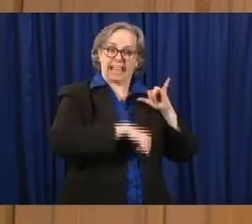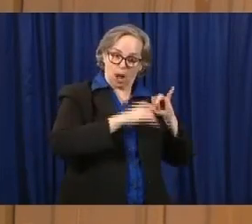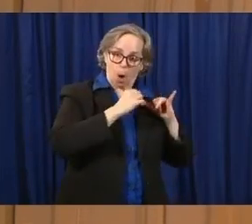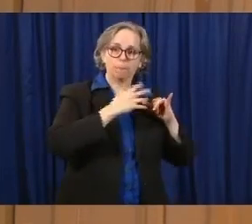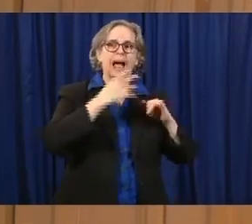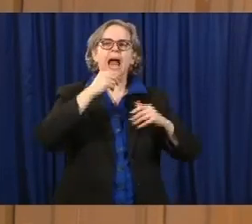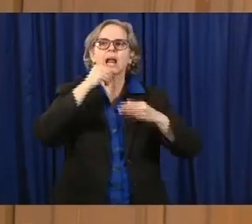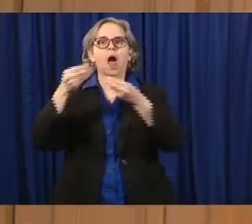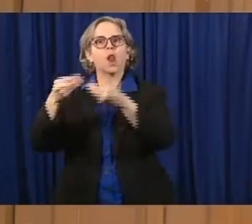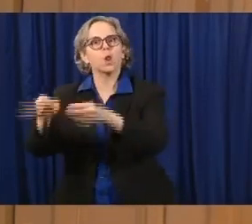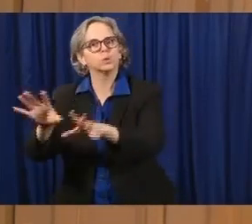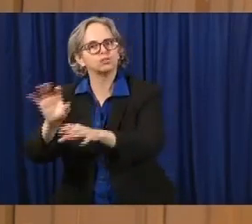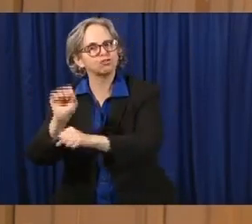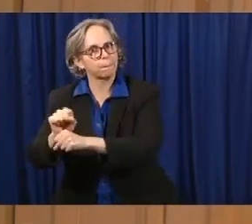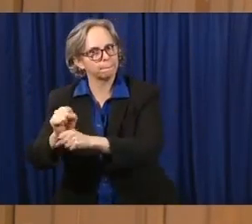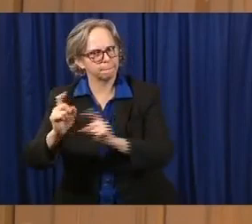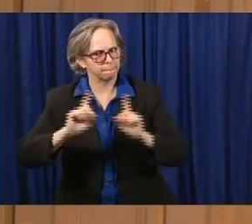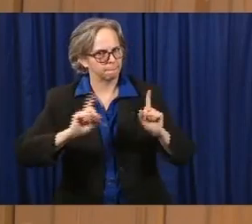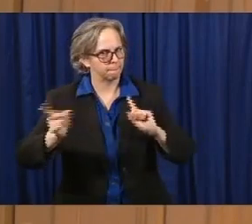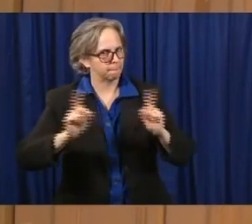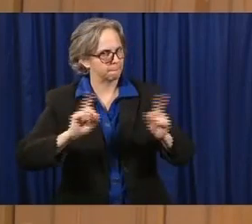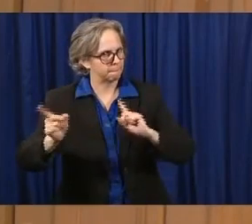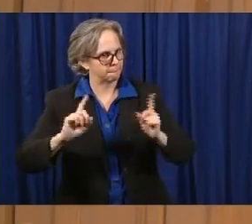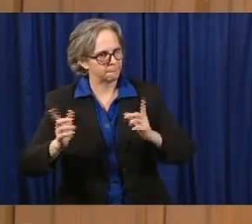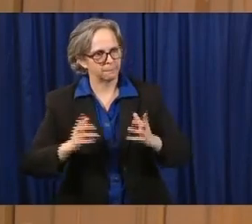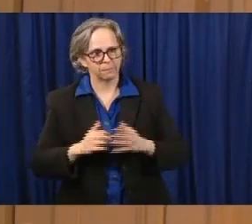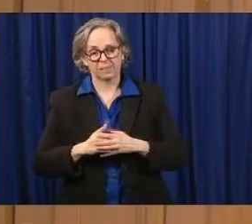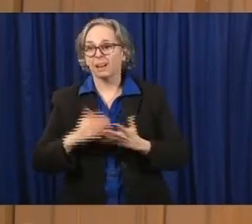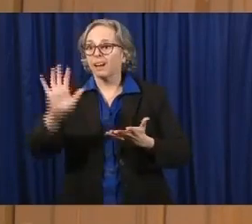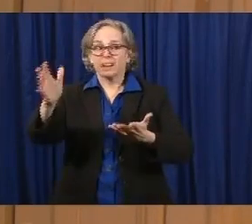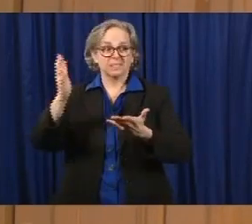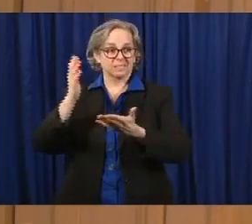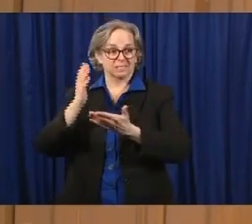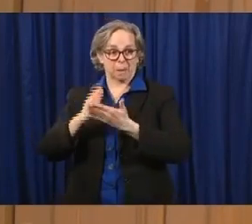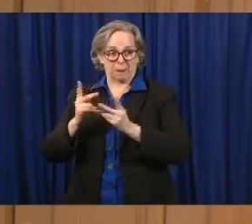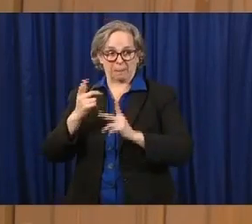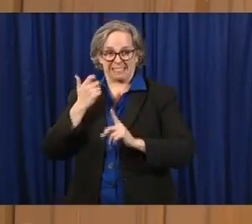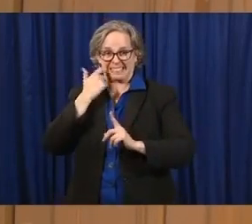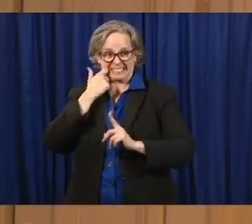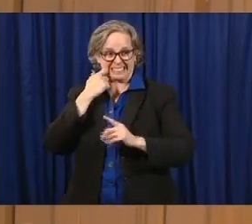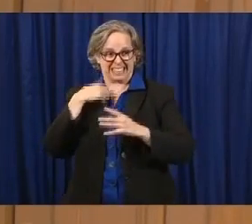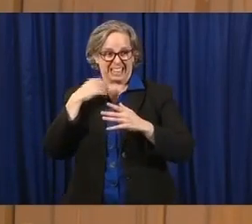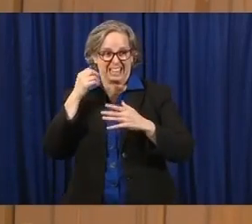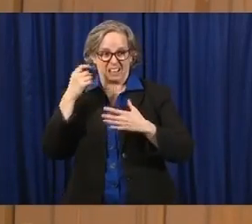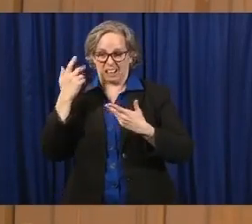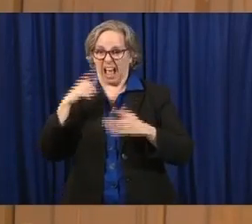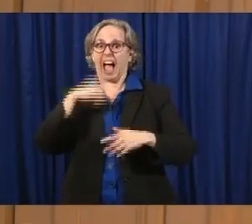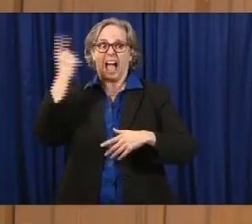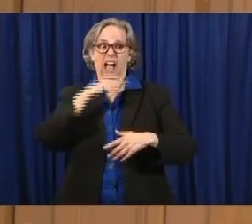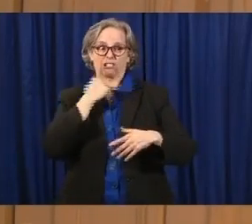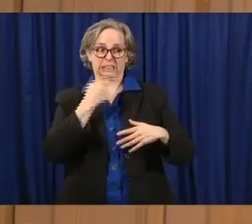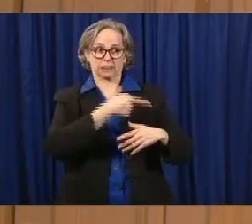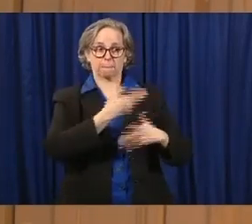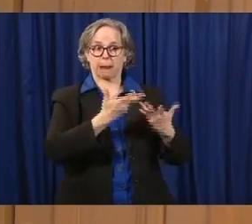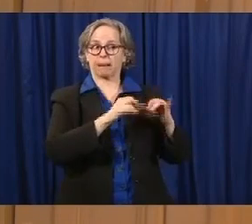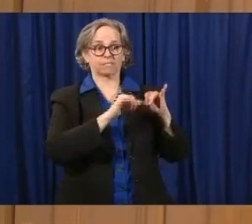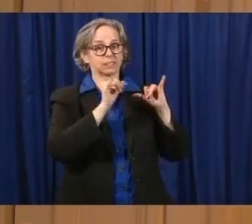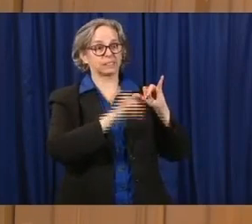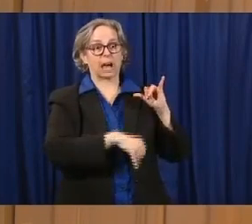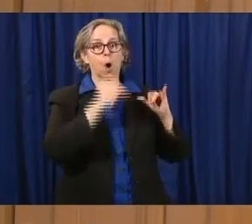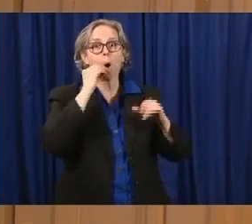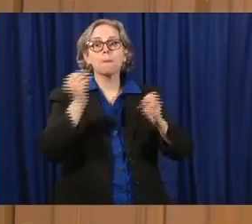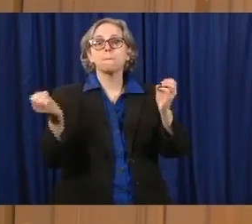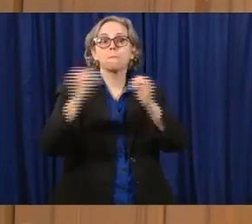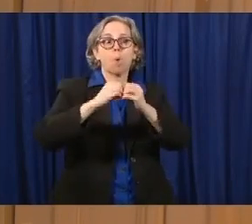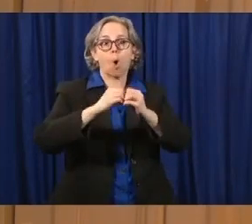really have to stay more like the way we are than maybe healthy folks. Those are some of the principles that we know right now, and